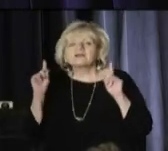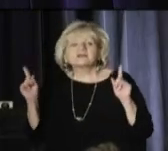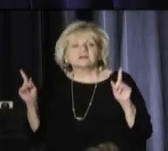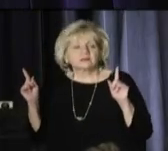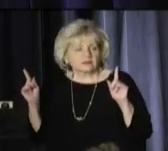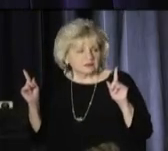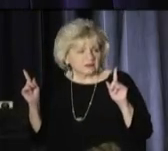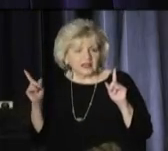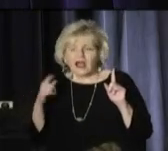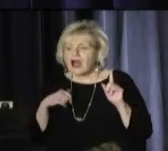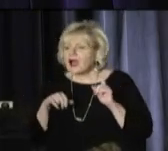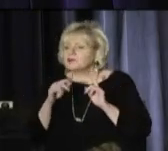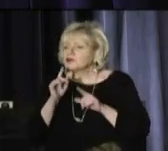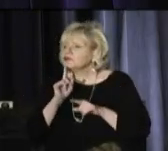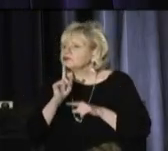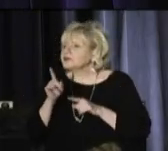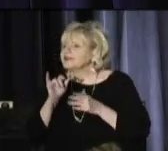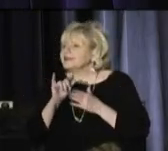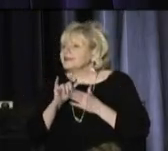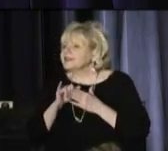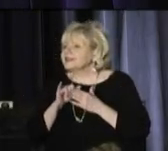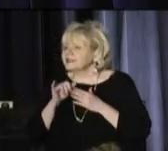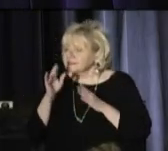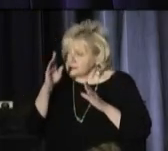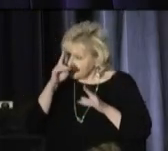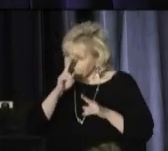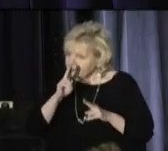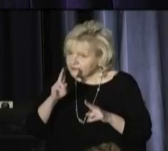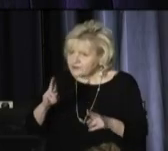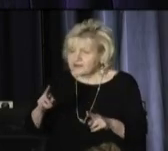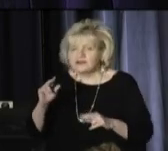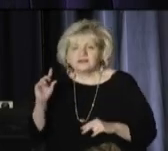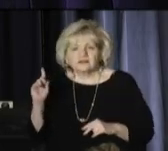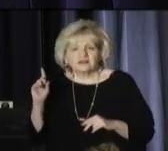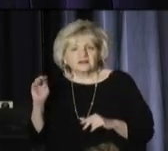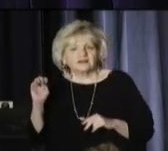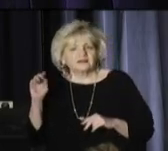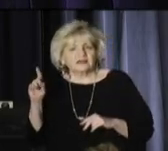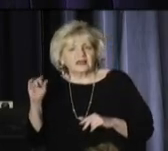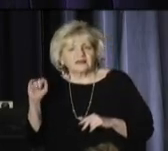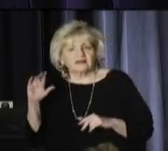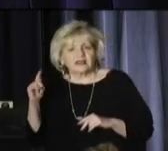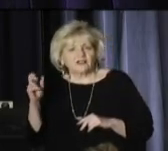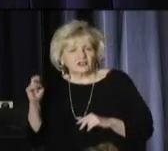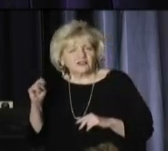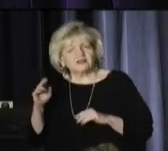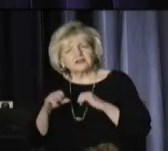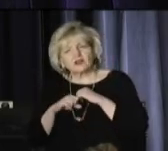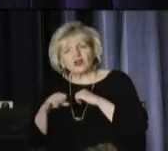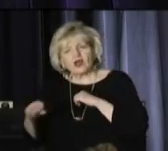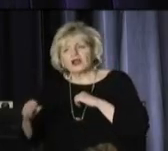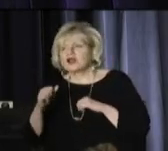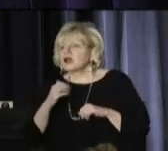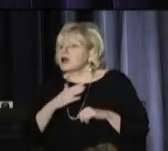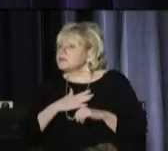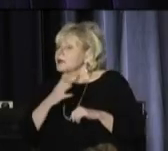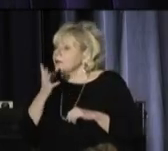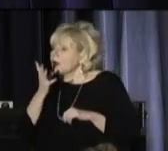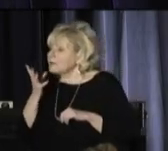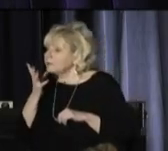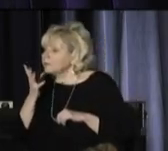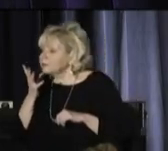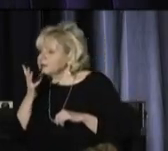I'm actually gonna read this dedication, and it's kind of like a long dedication, and it's my mom is on